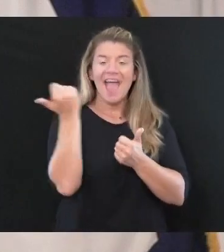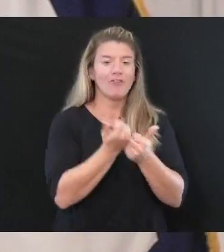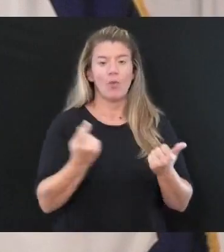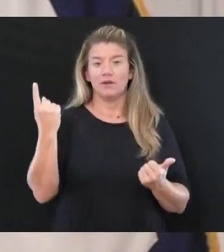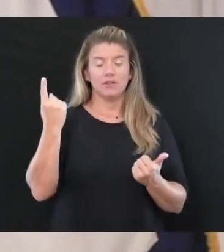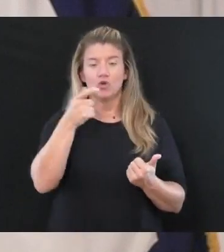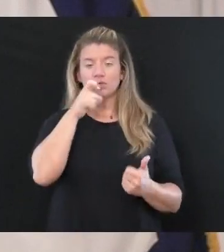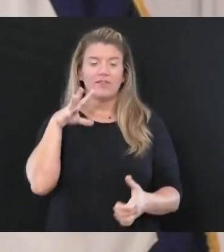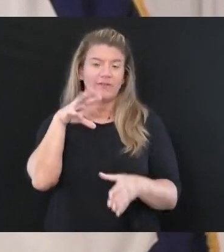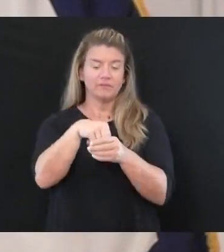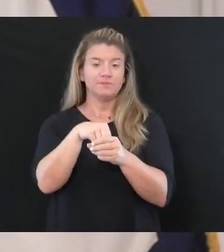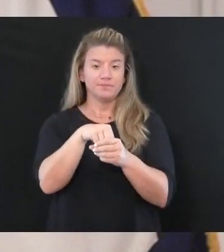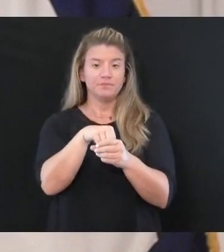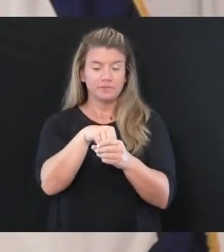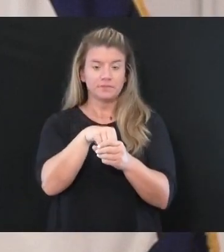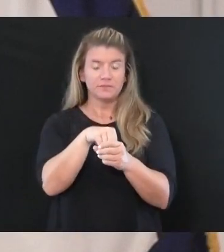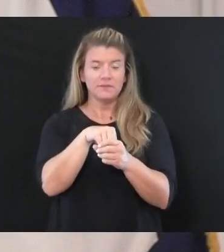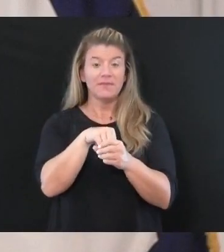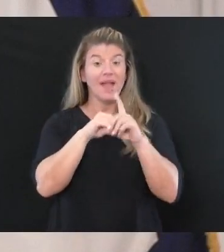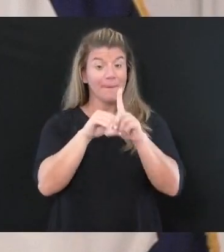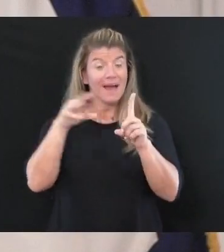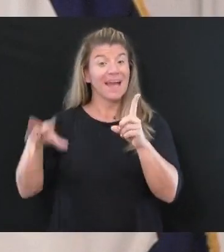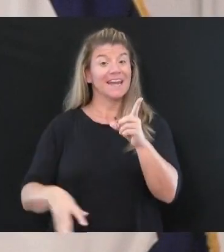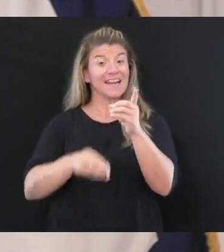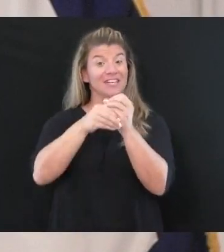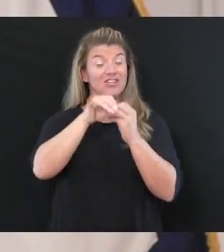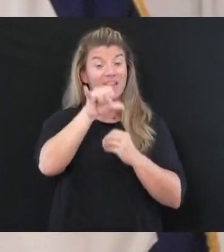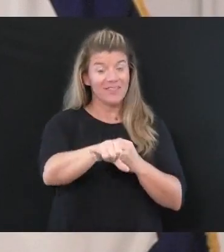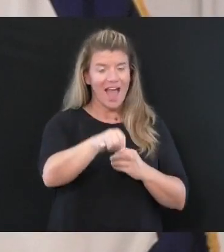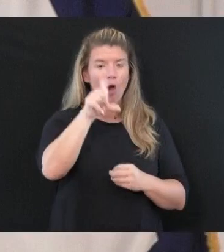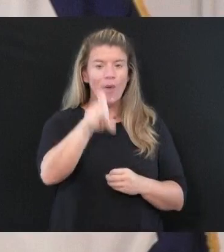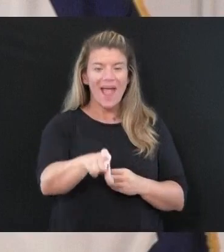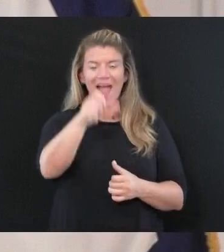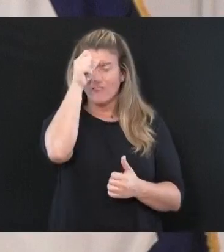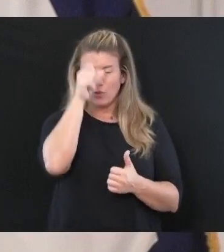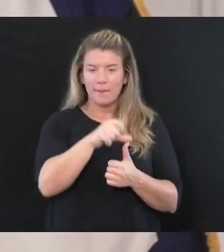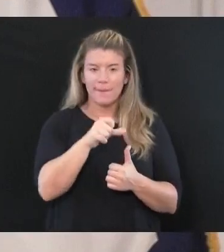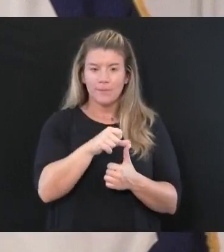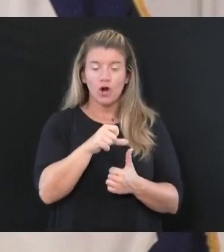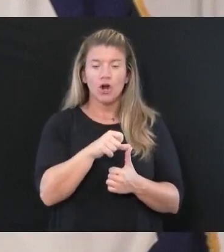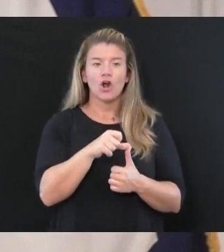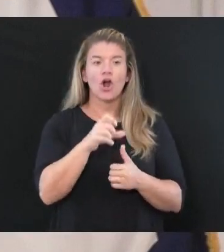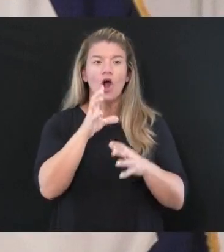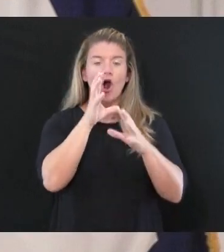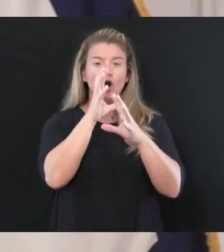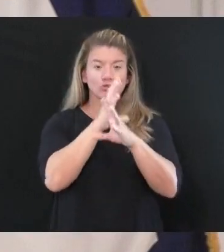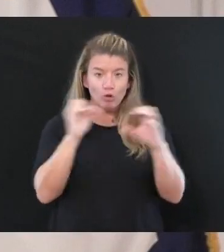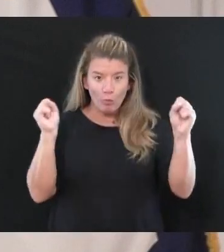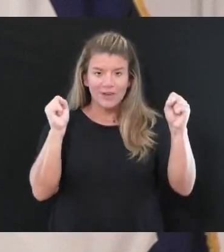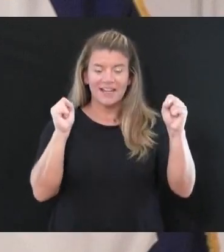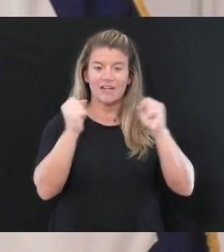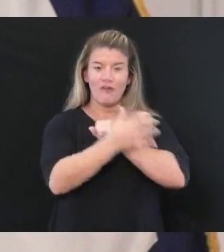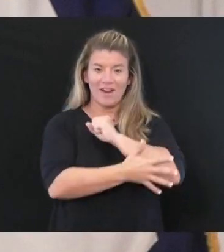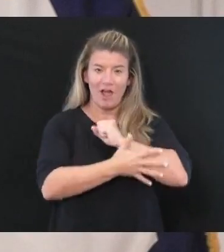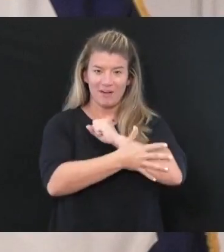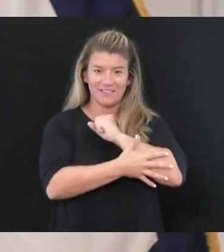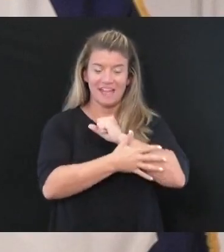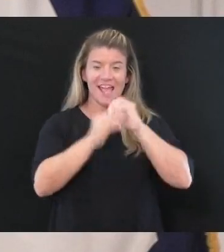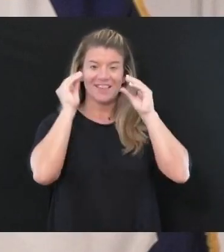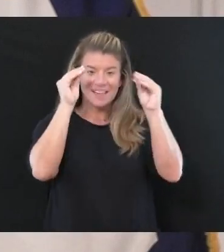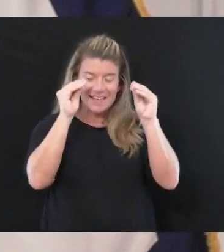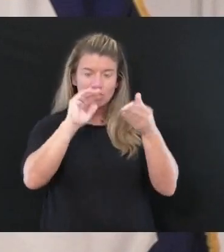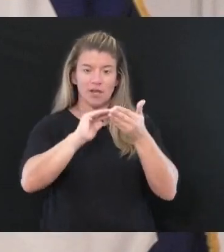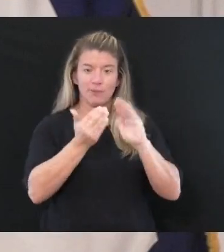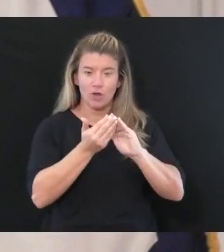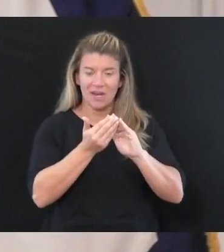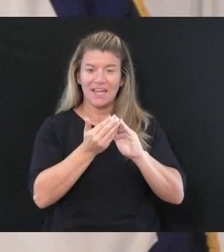everybody. You know, but in addition to that, we've got to remember our superintendents, all of our teaching community,